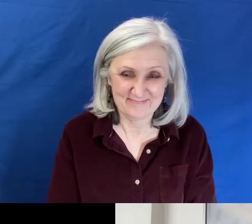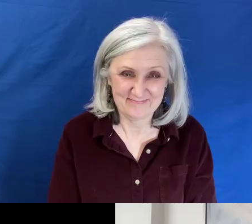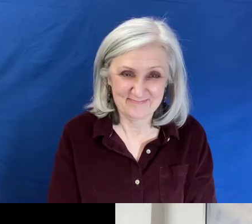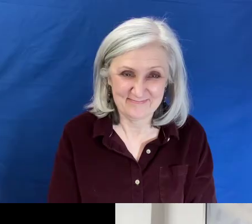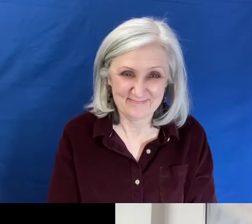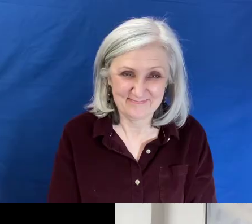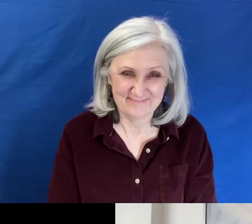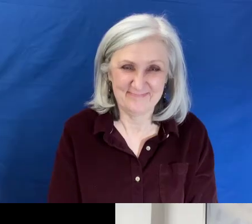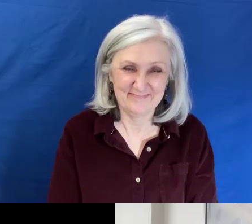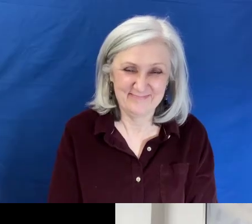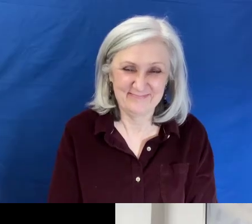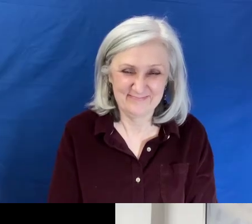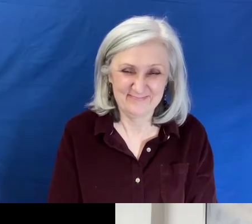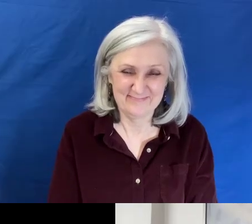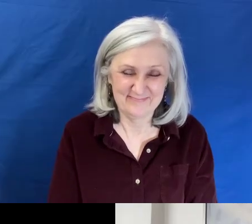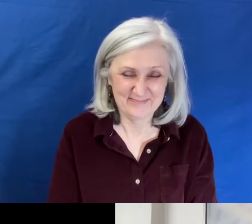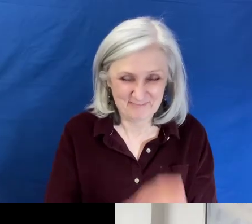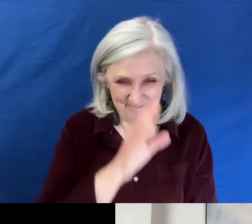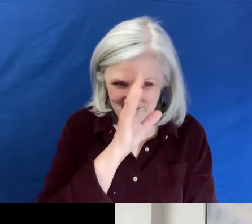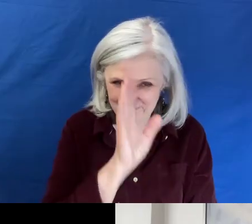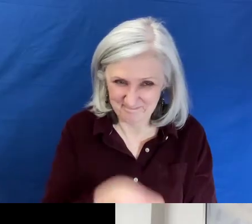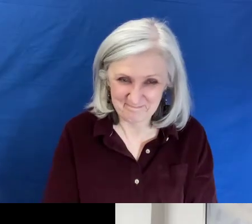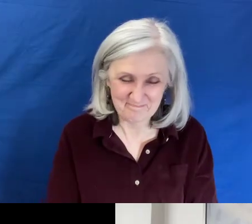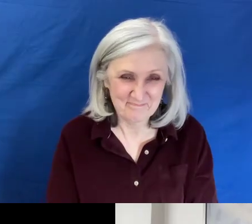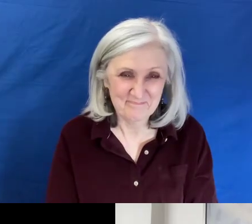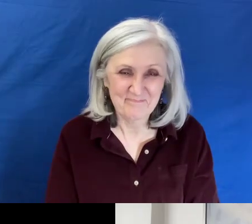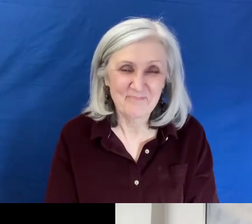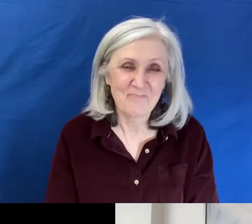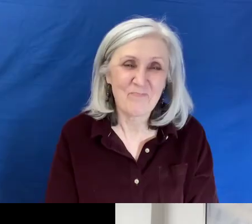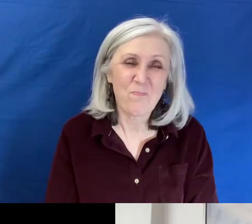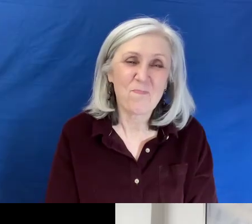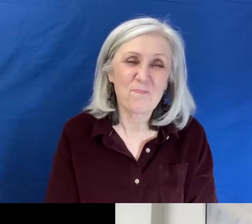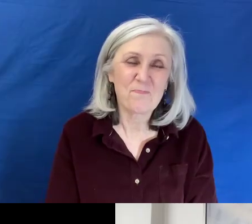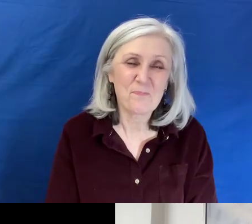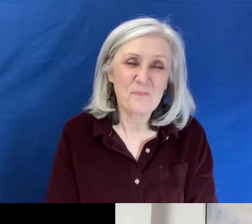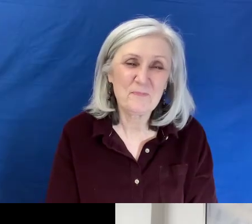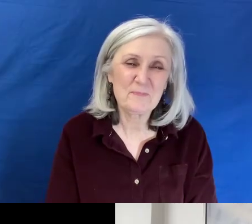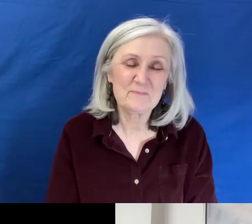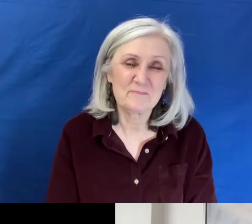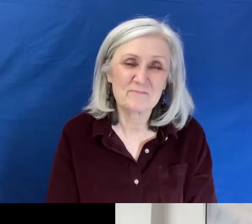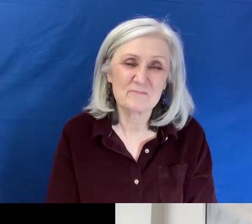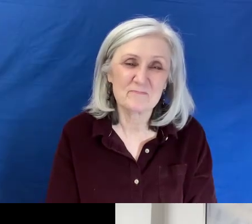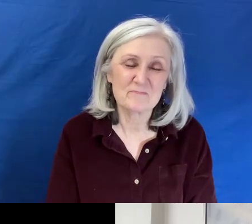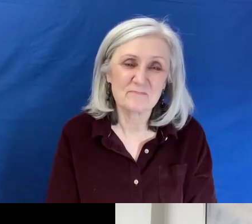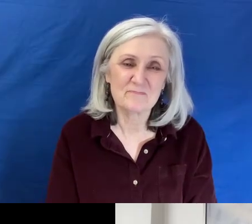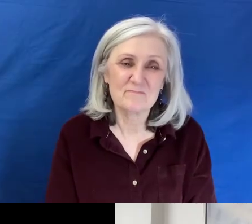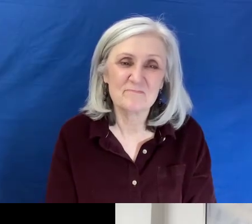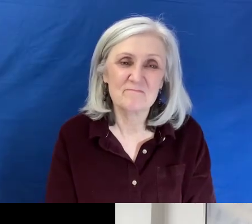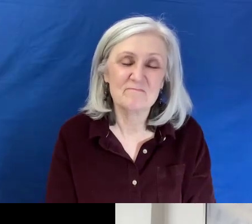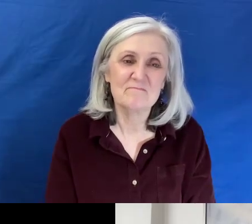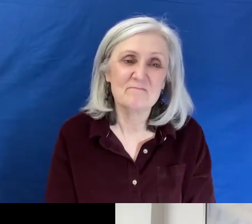my God, here I we know. go. So, when you found out that you're working with Christopher again,